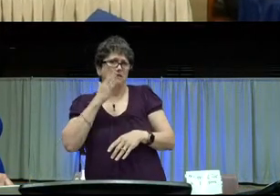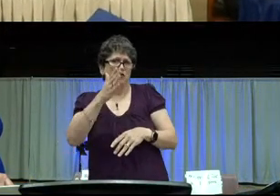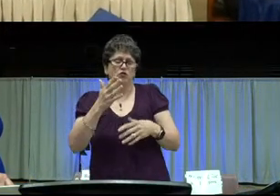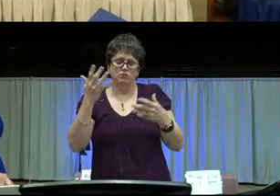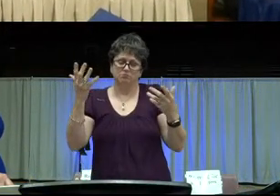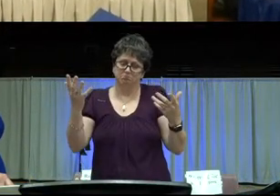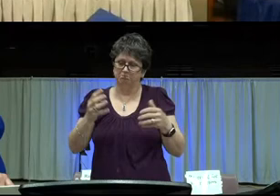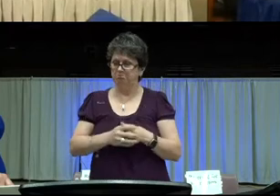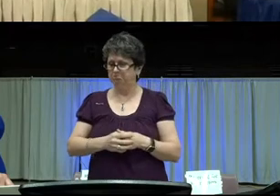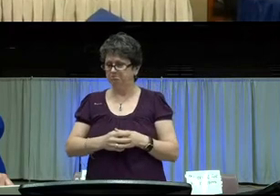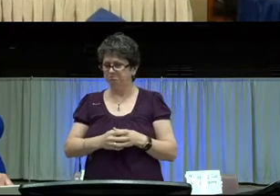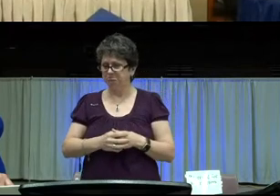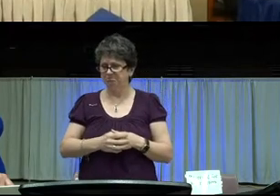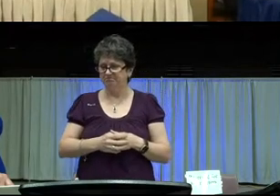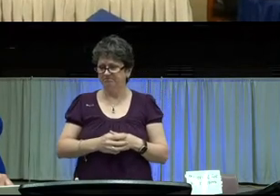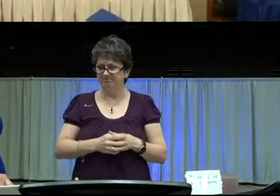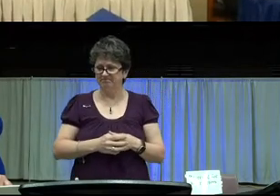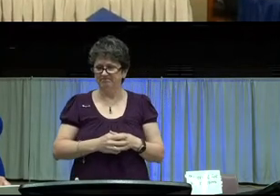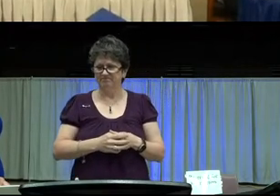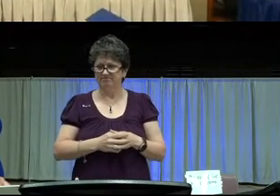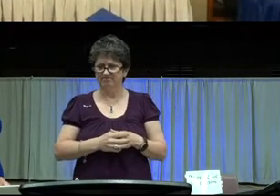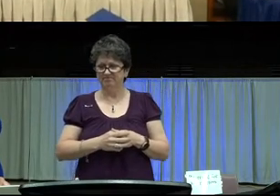future.